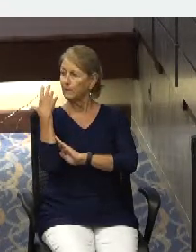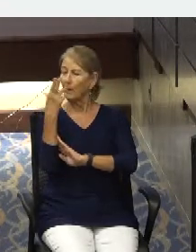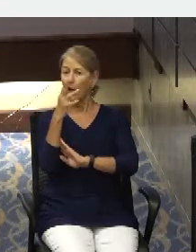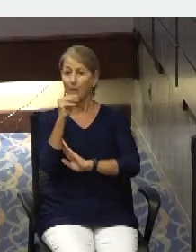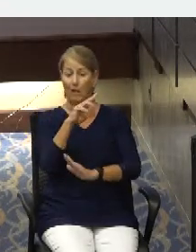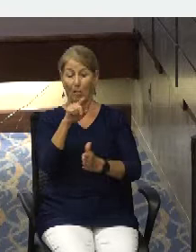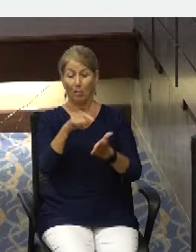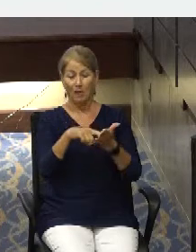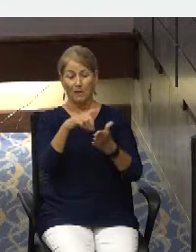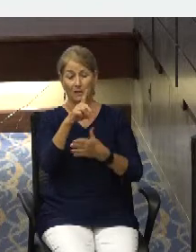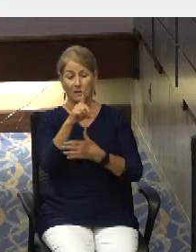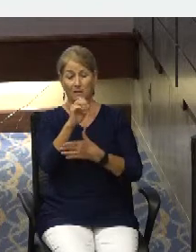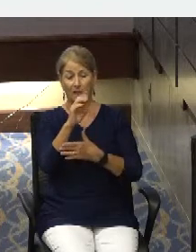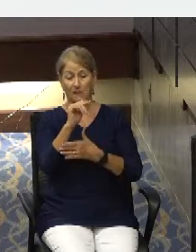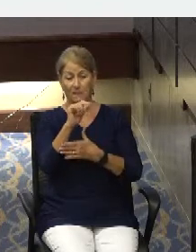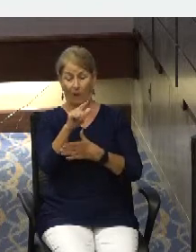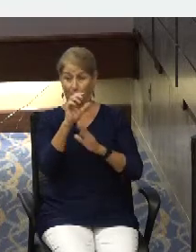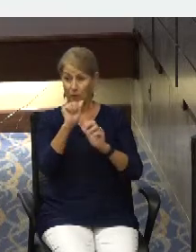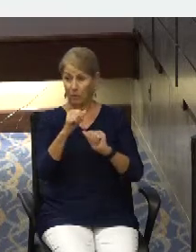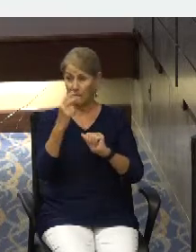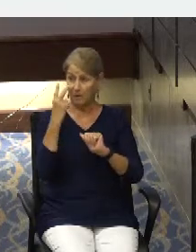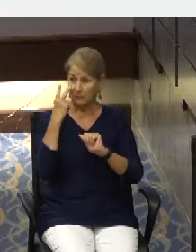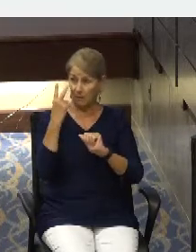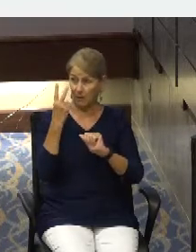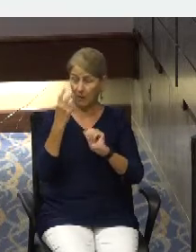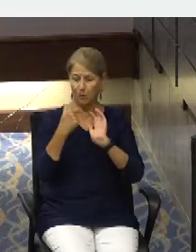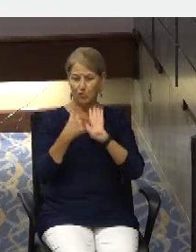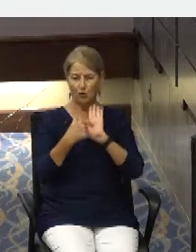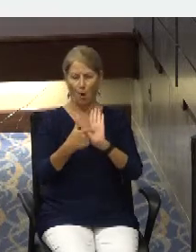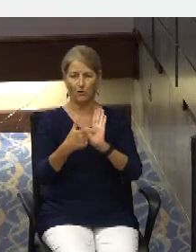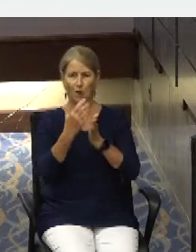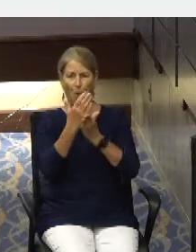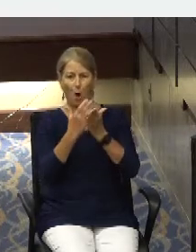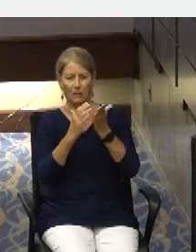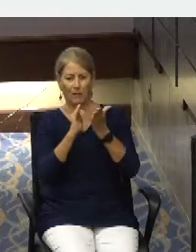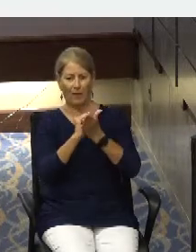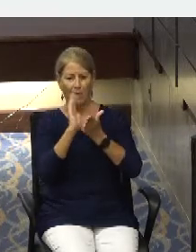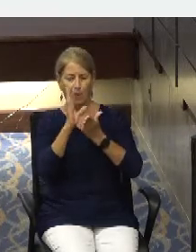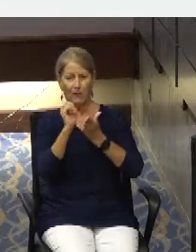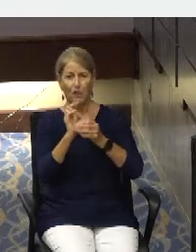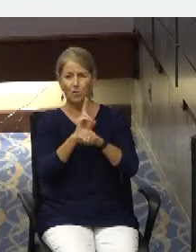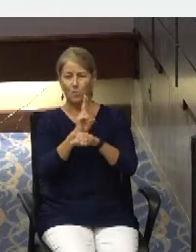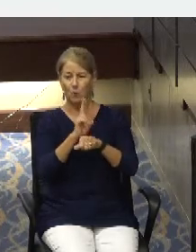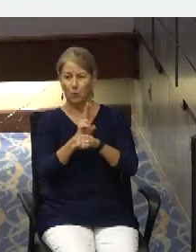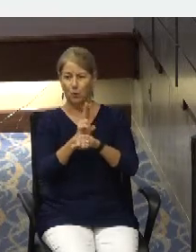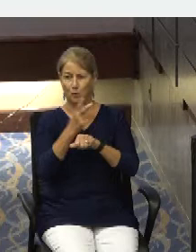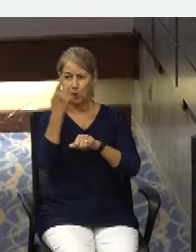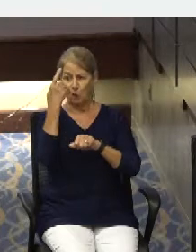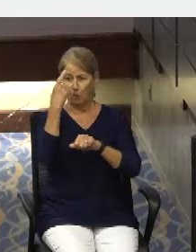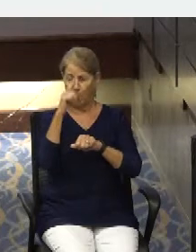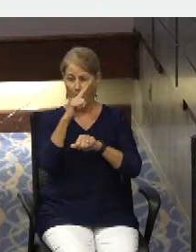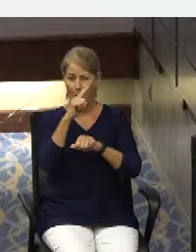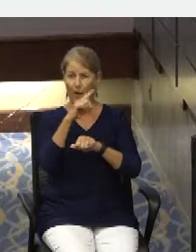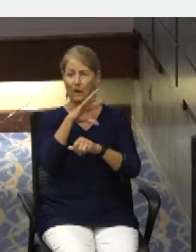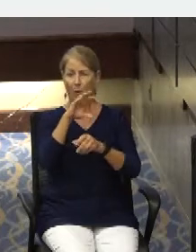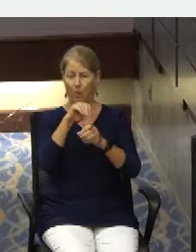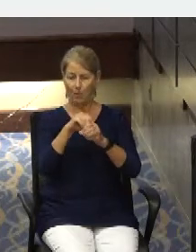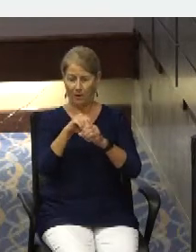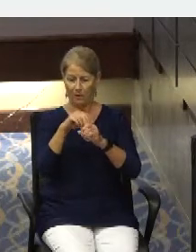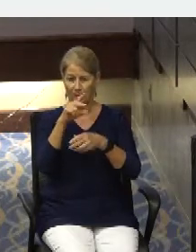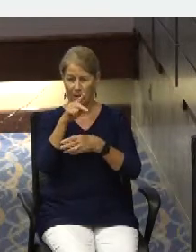This detail you can see shows the elements that would be used for incorporation into the